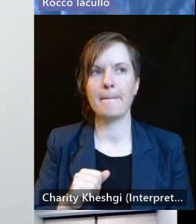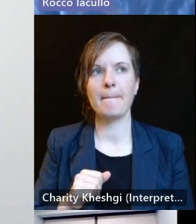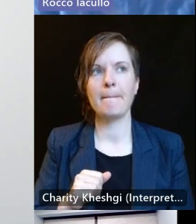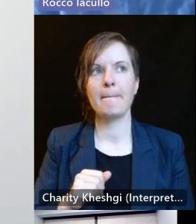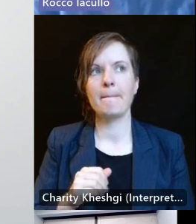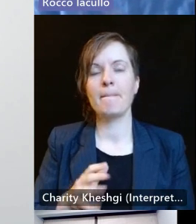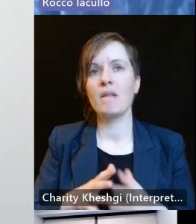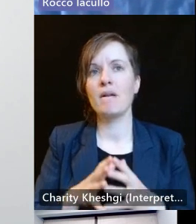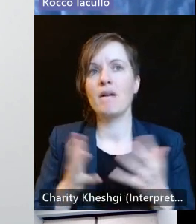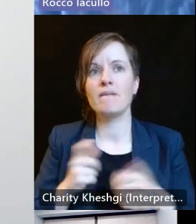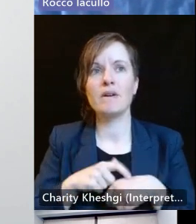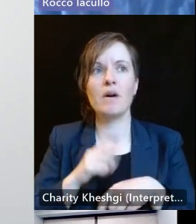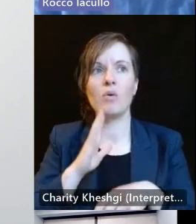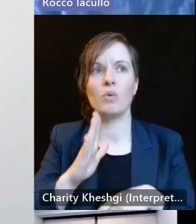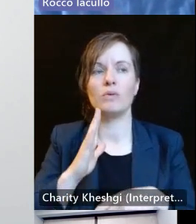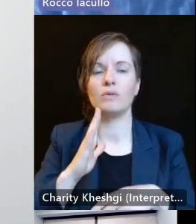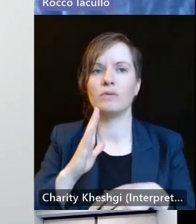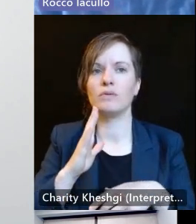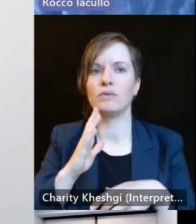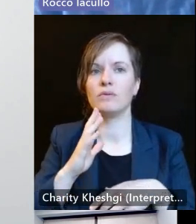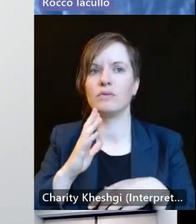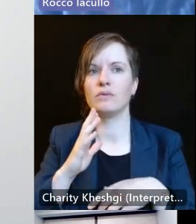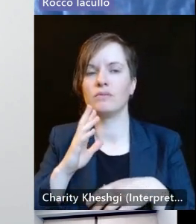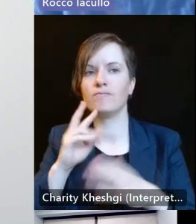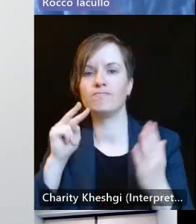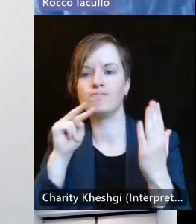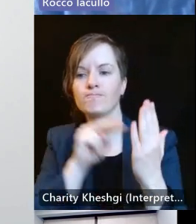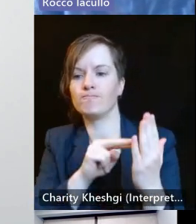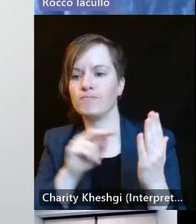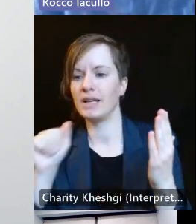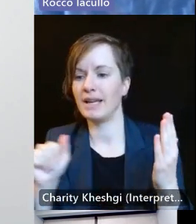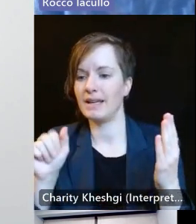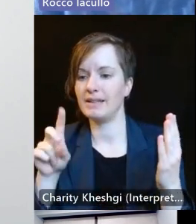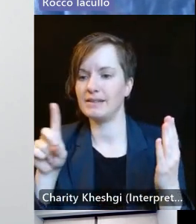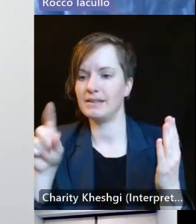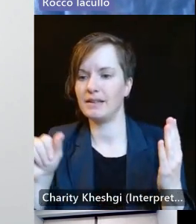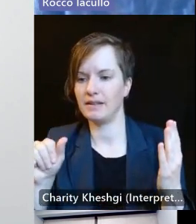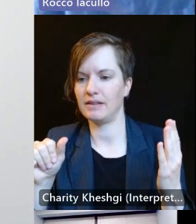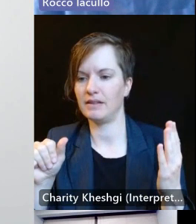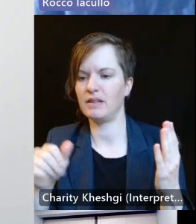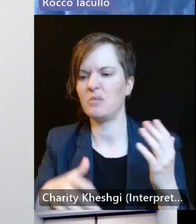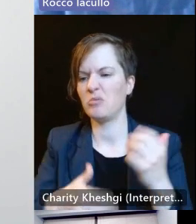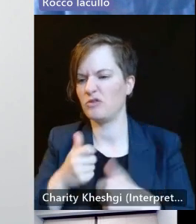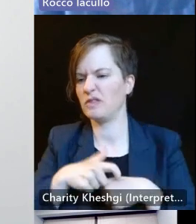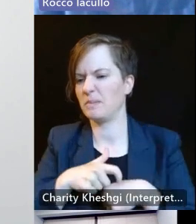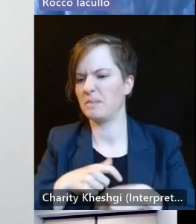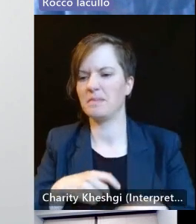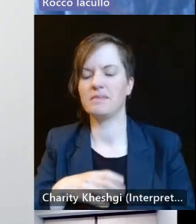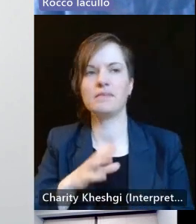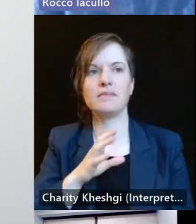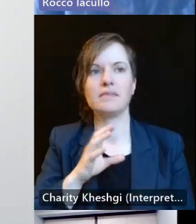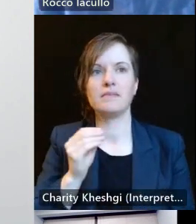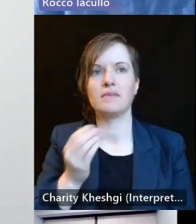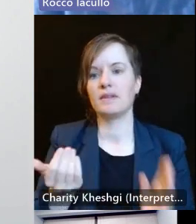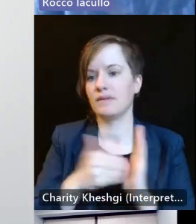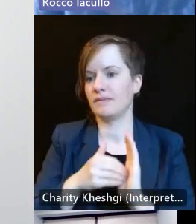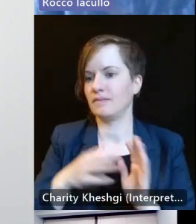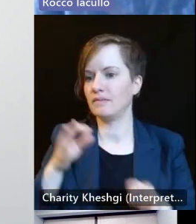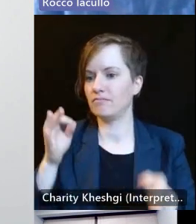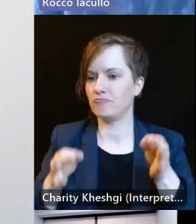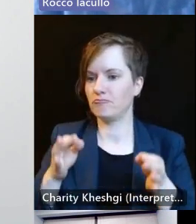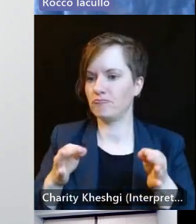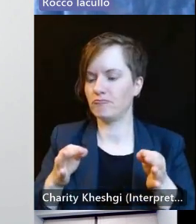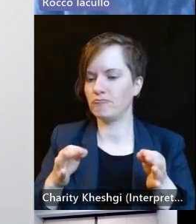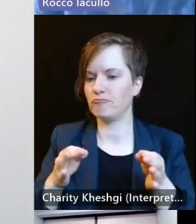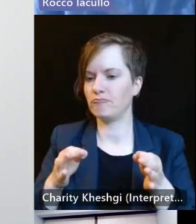we will be referencing mostly the ADA. And again, the courts have held that